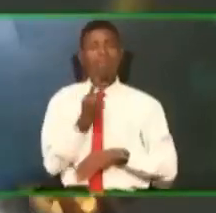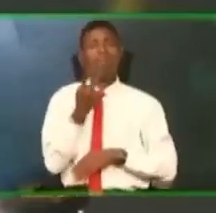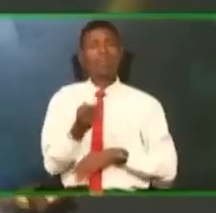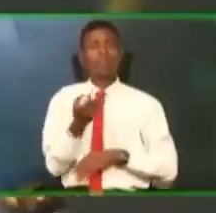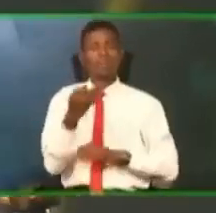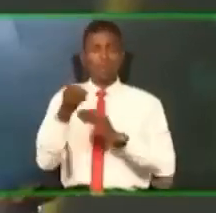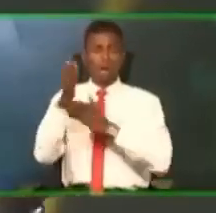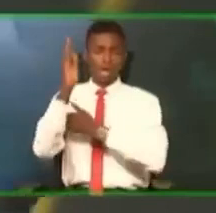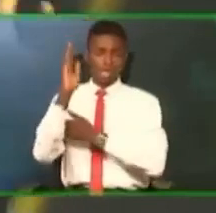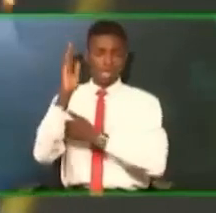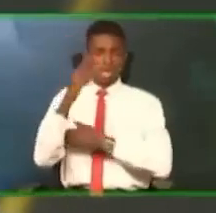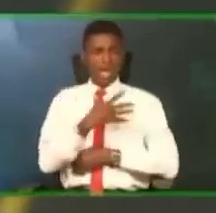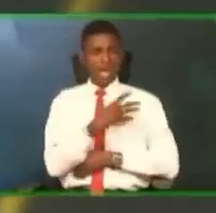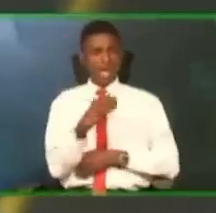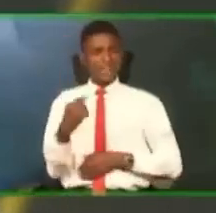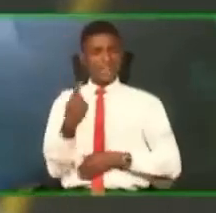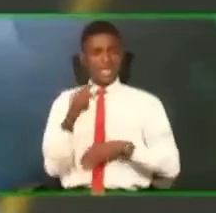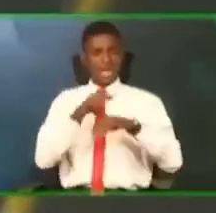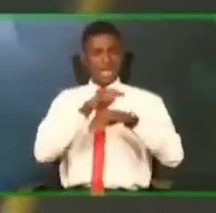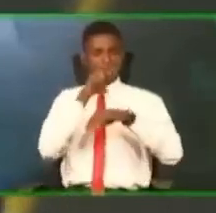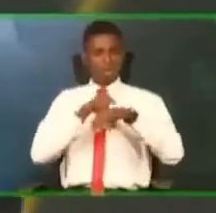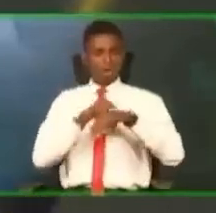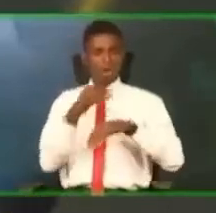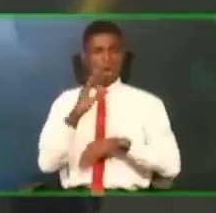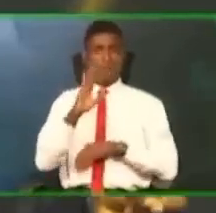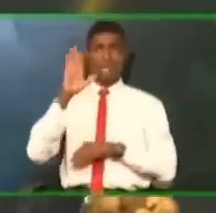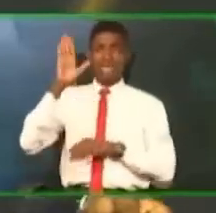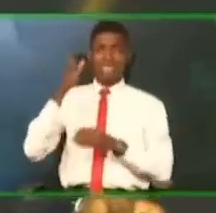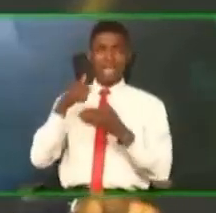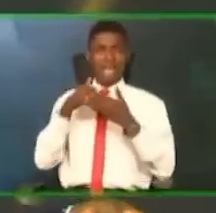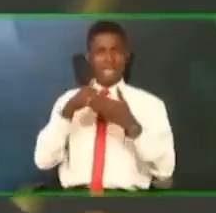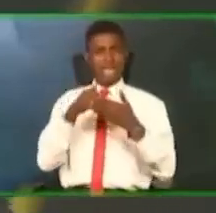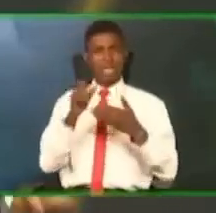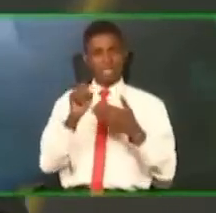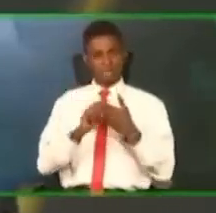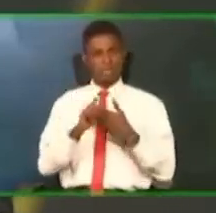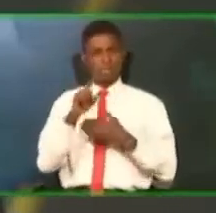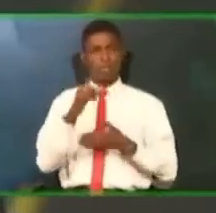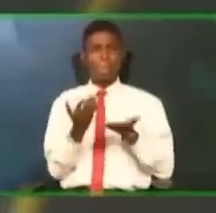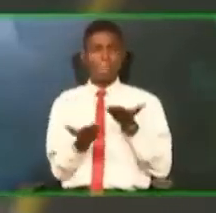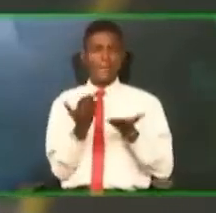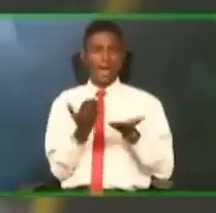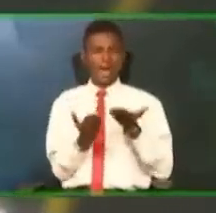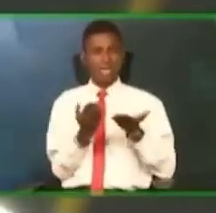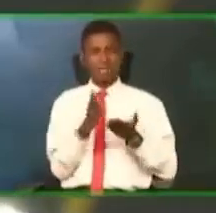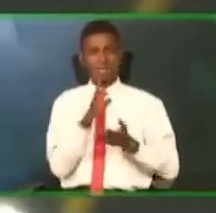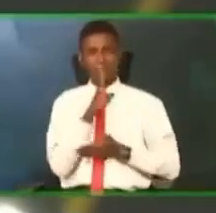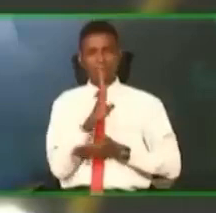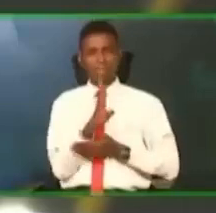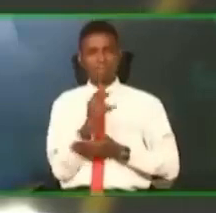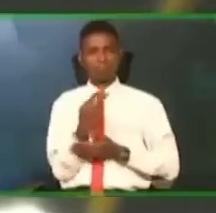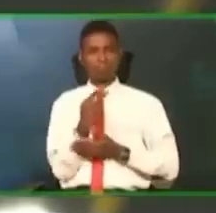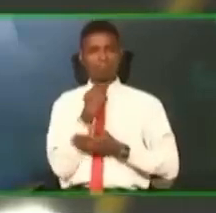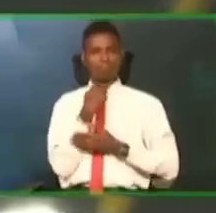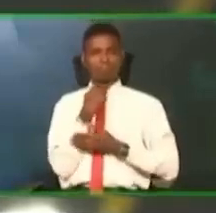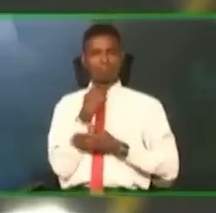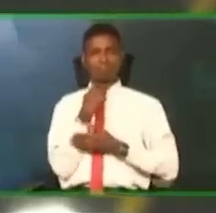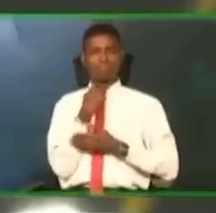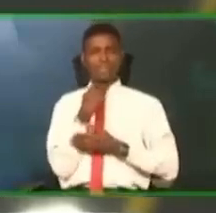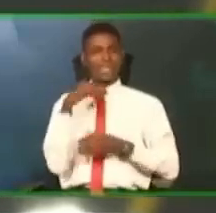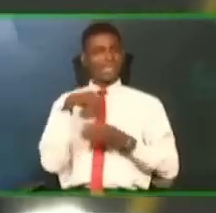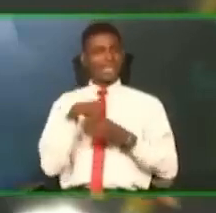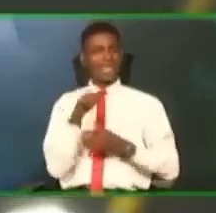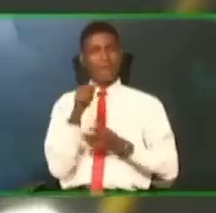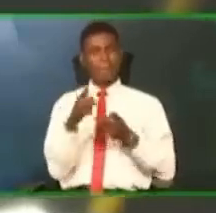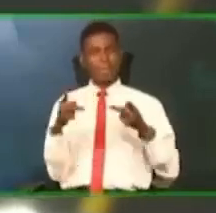of God and the nature of his leadership, you may be stunted in a position spiritually, and